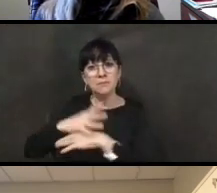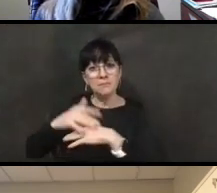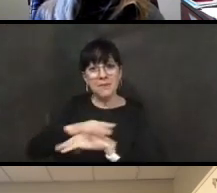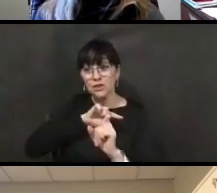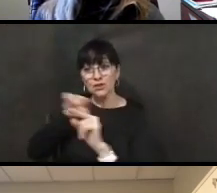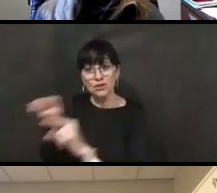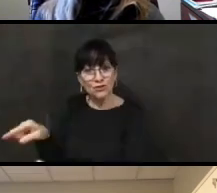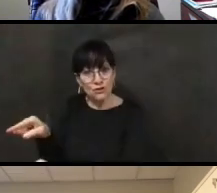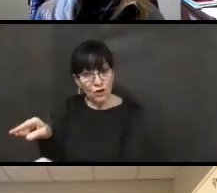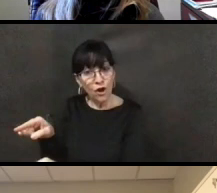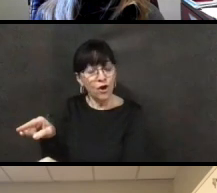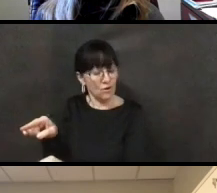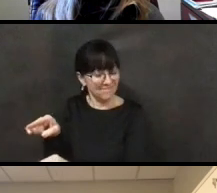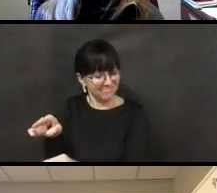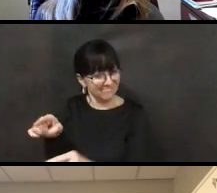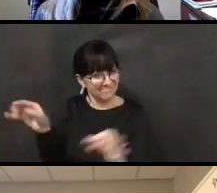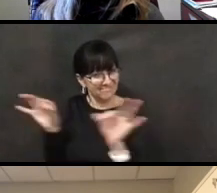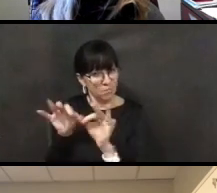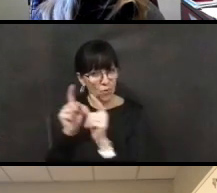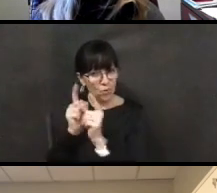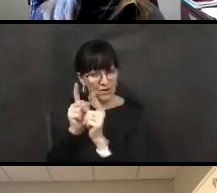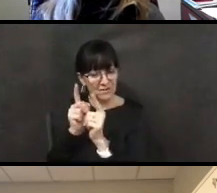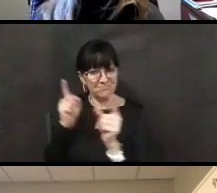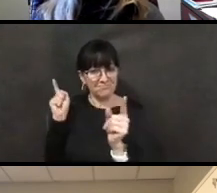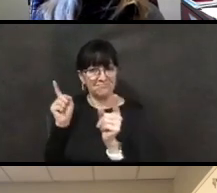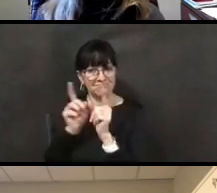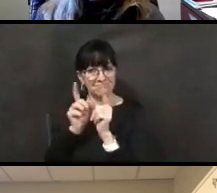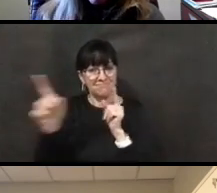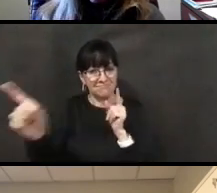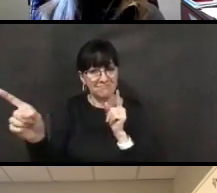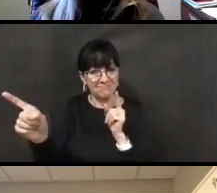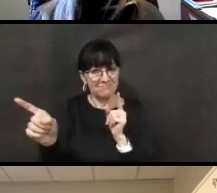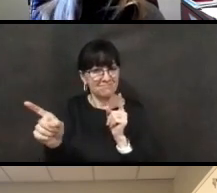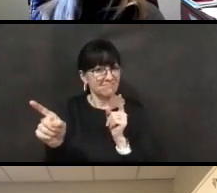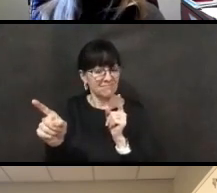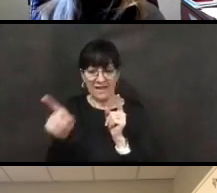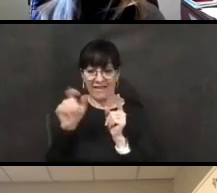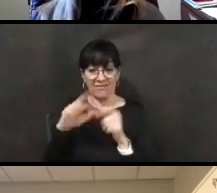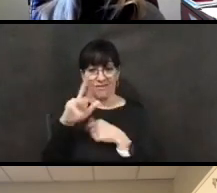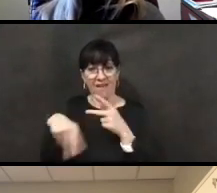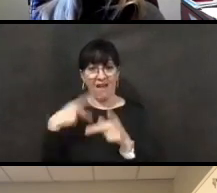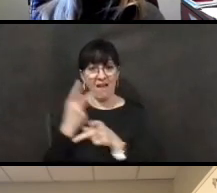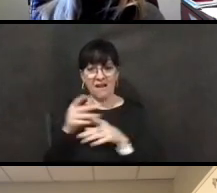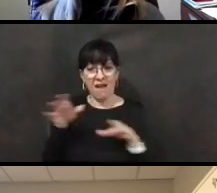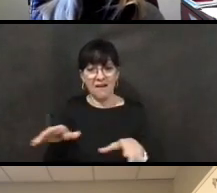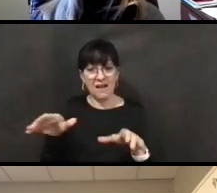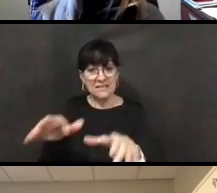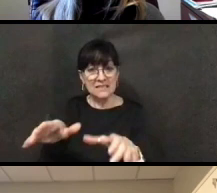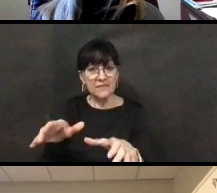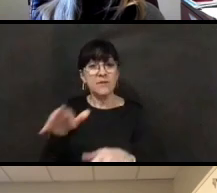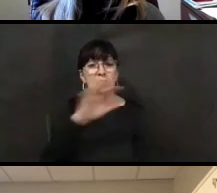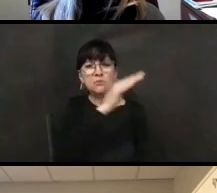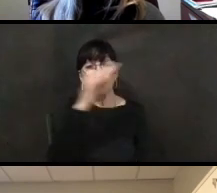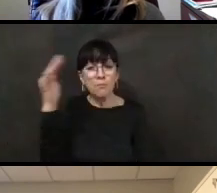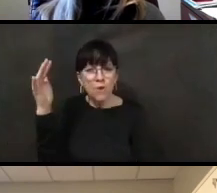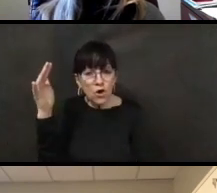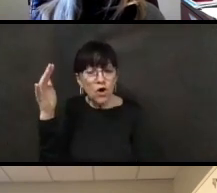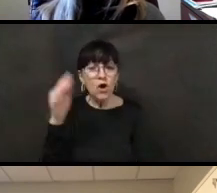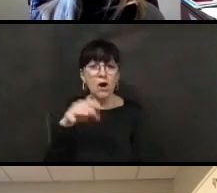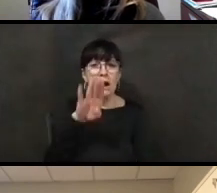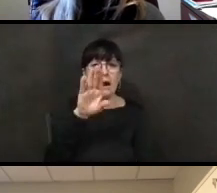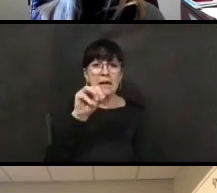out for a jog alone or a walk alone, those activities at our parks, whether at Bowers Beach,